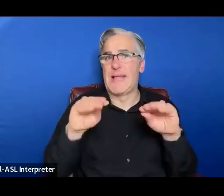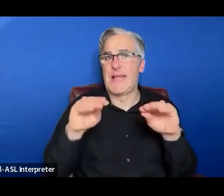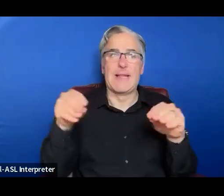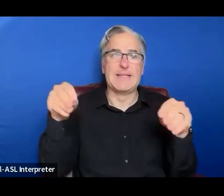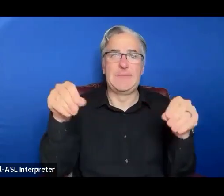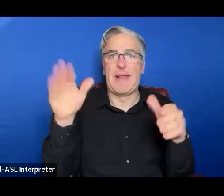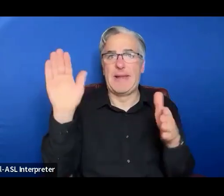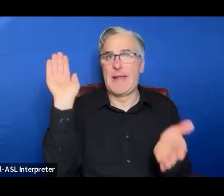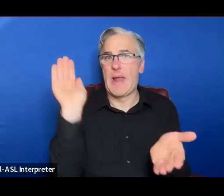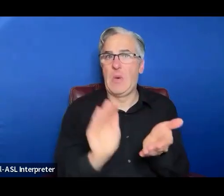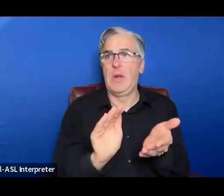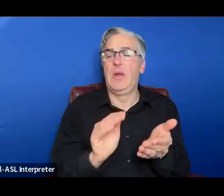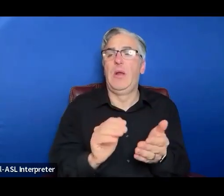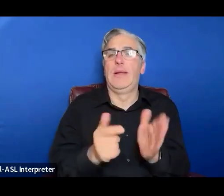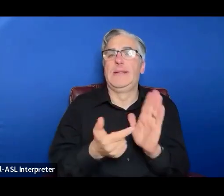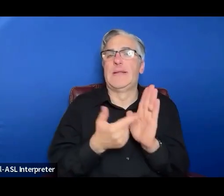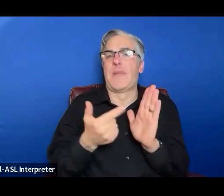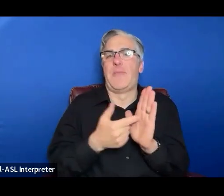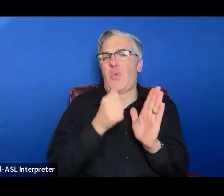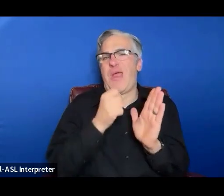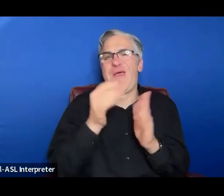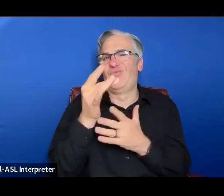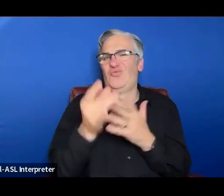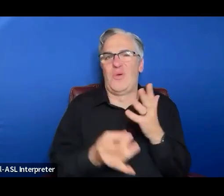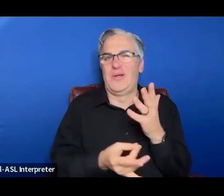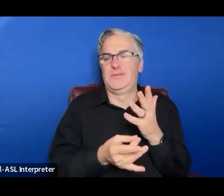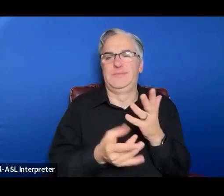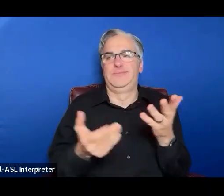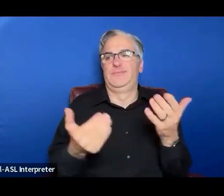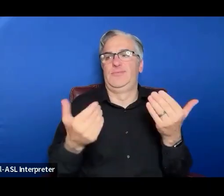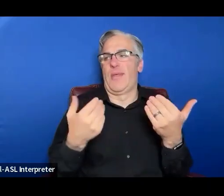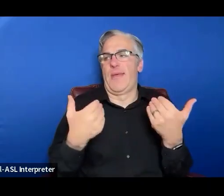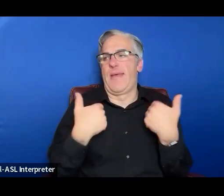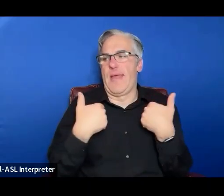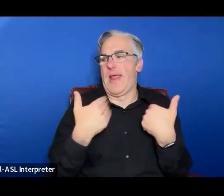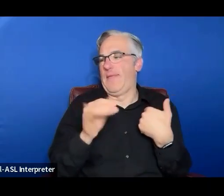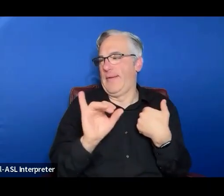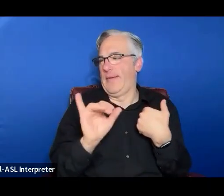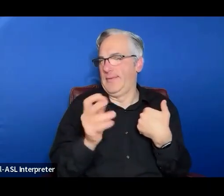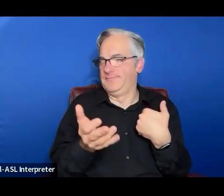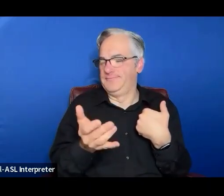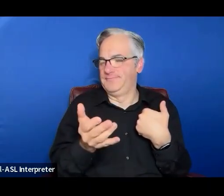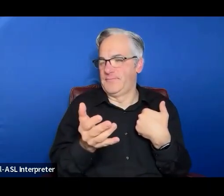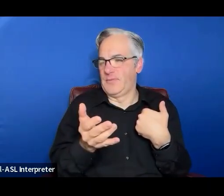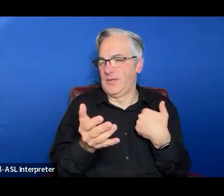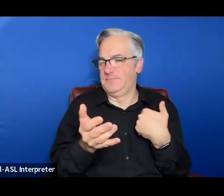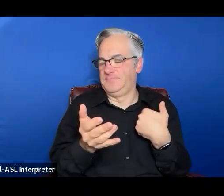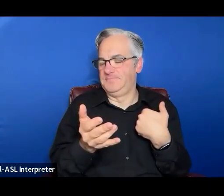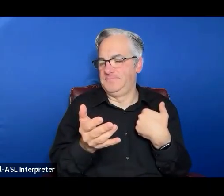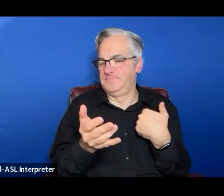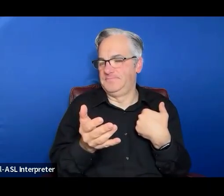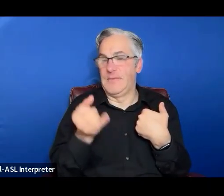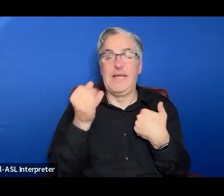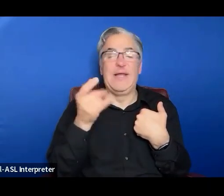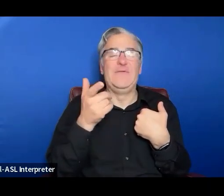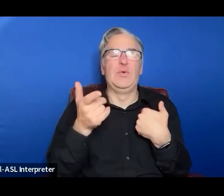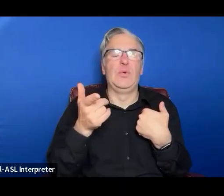spend down, but sometimes you don't have a choice, and you only have, for example,